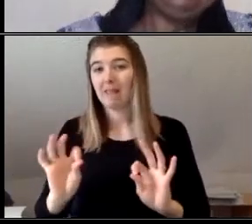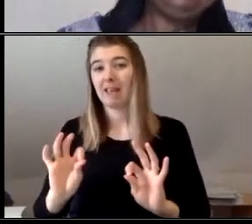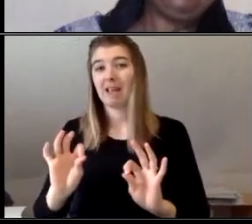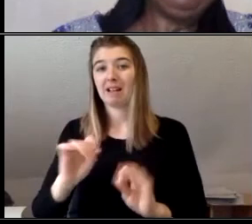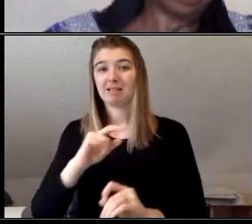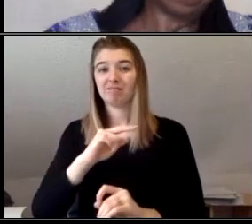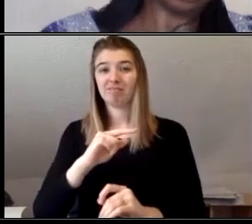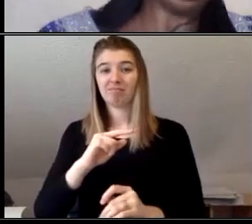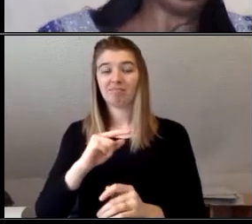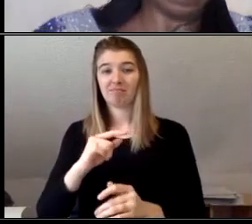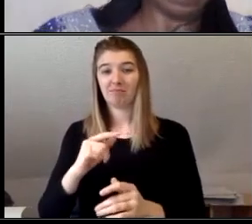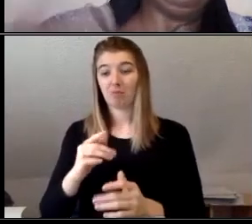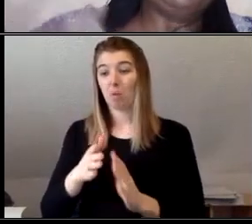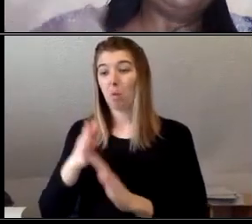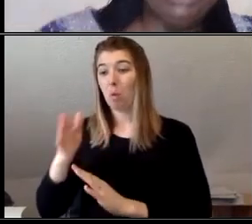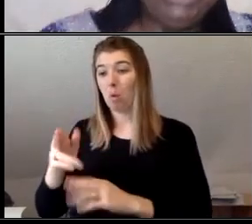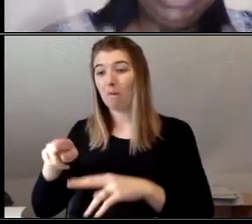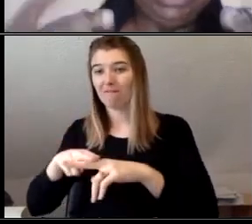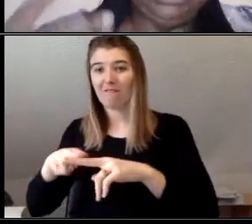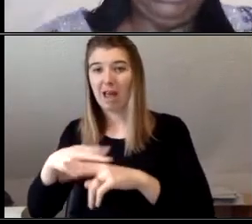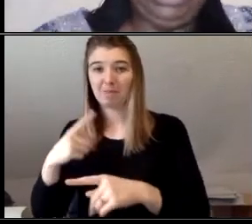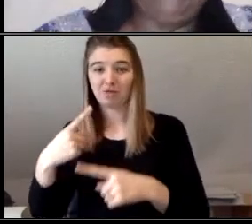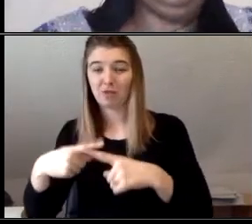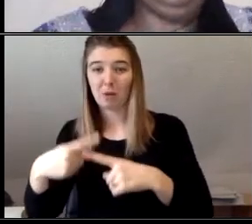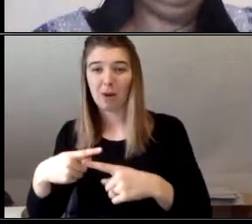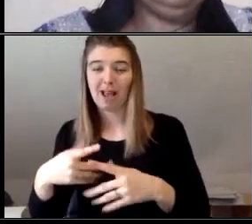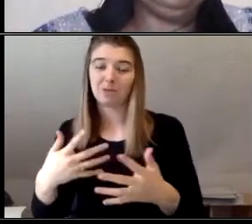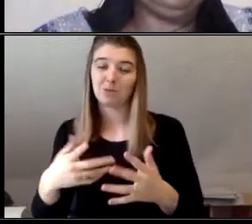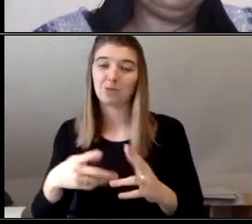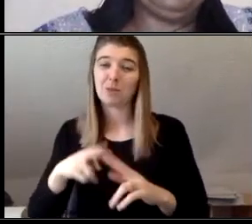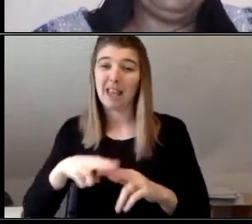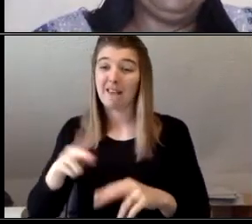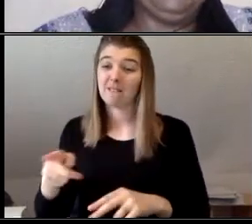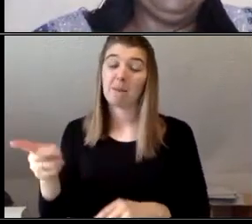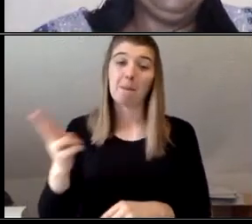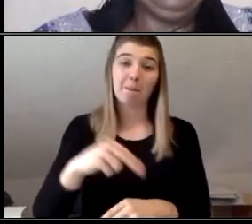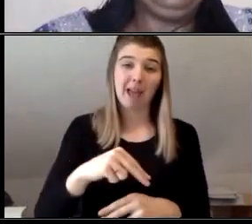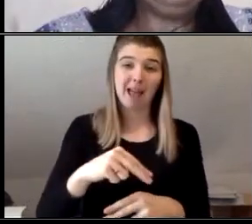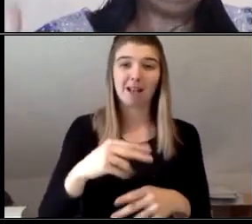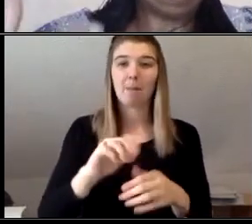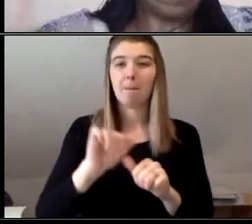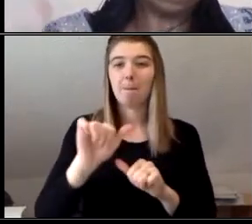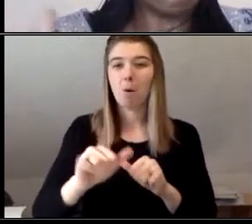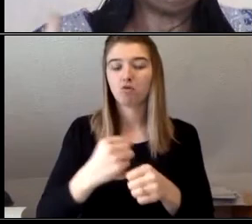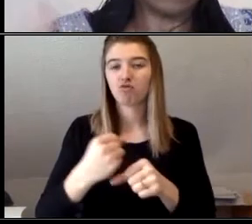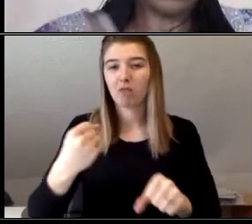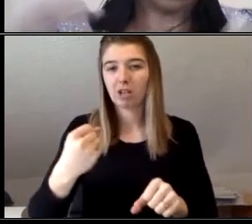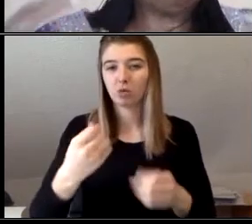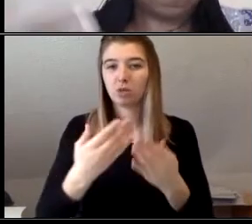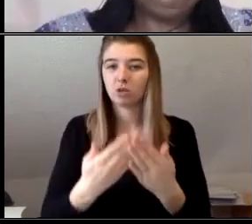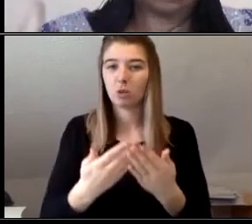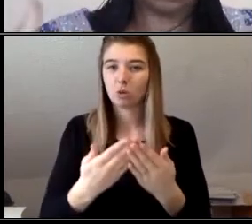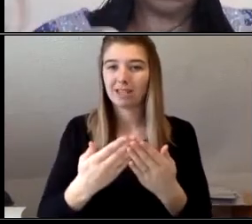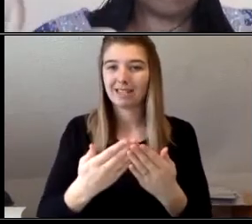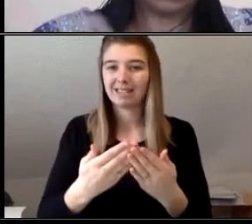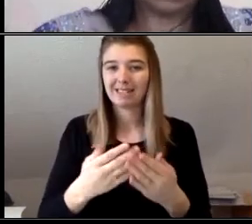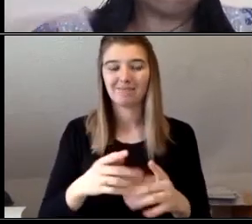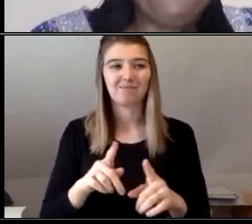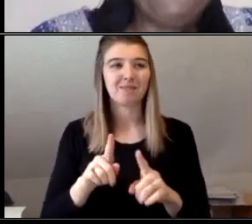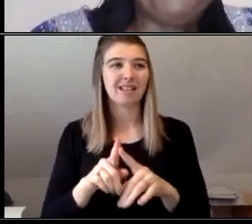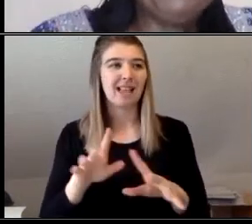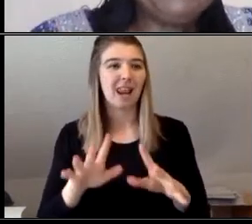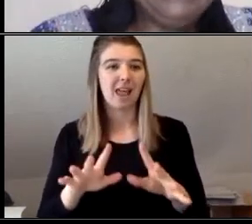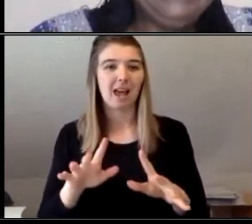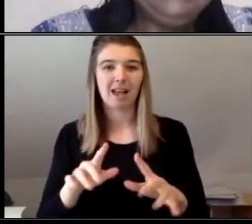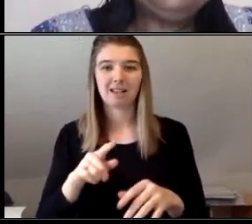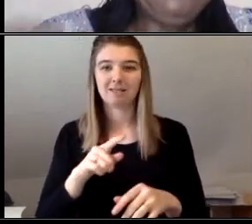Even where they now go to do a postgraduate studies, it is almost like they meet their